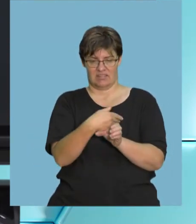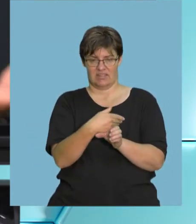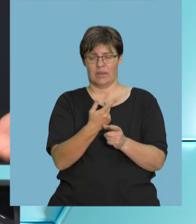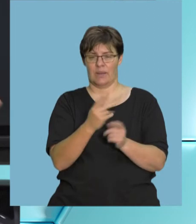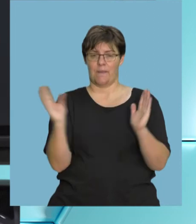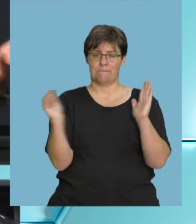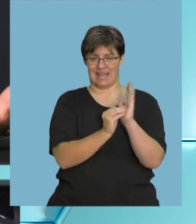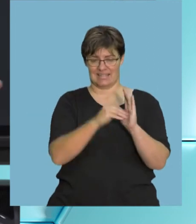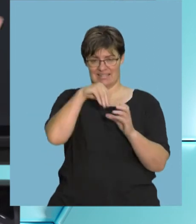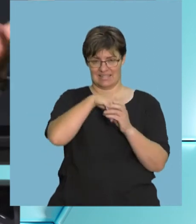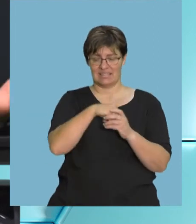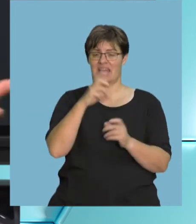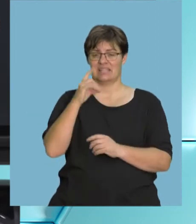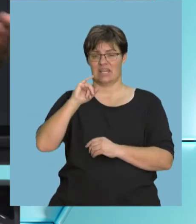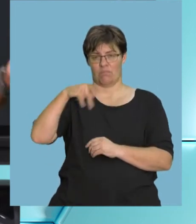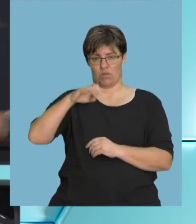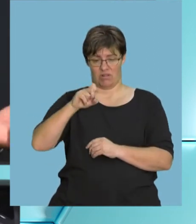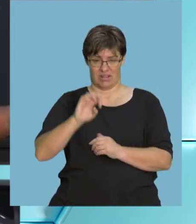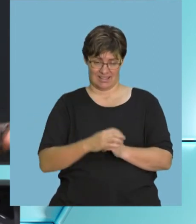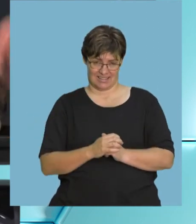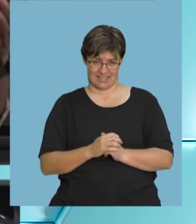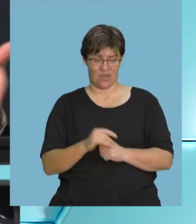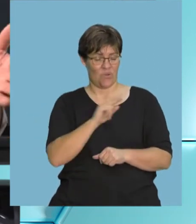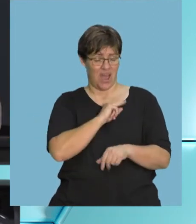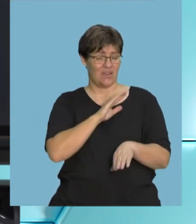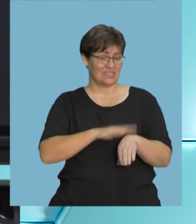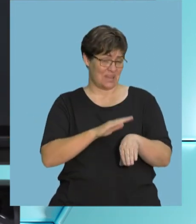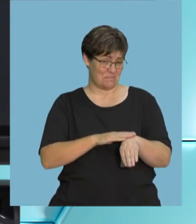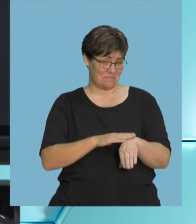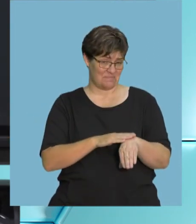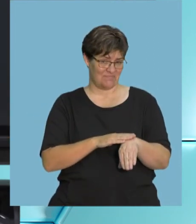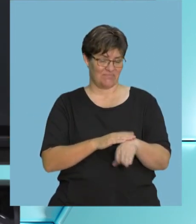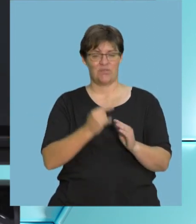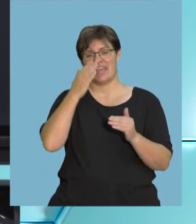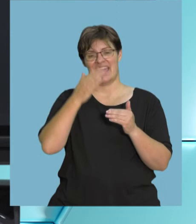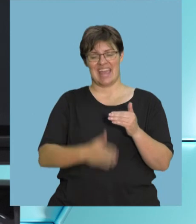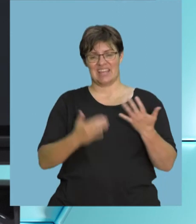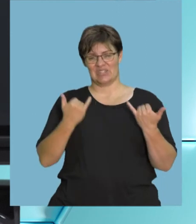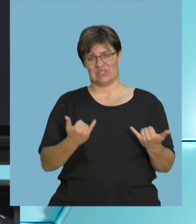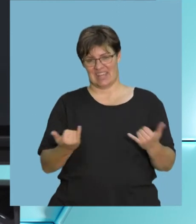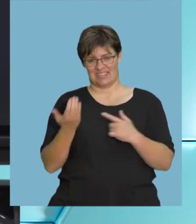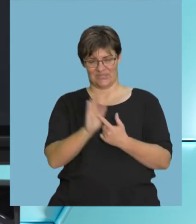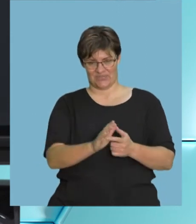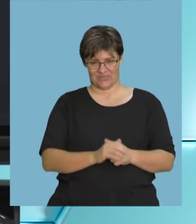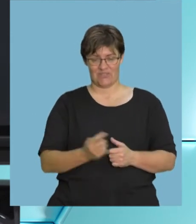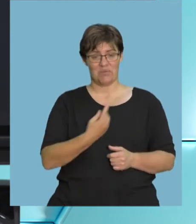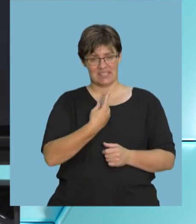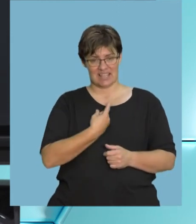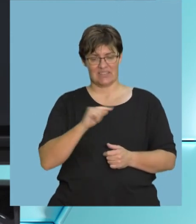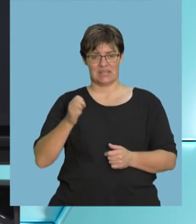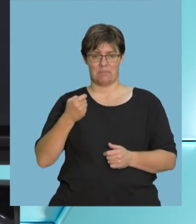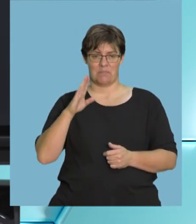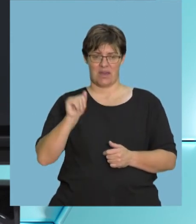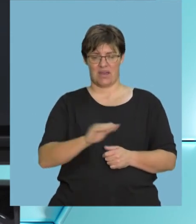free floating or moving magnet, which is still a dipole. Having said that, and because of time constraints,